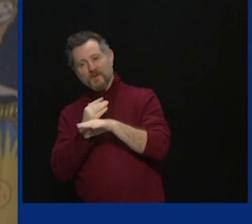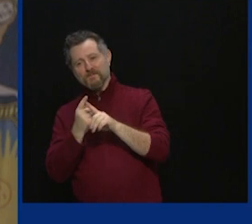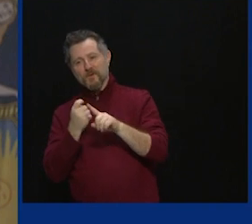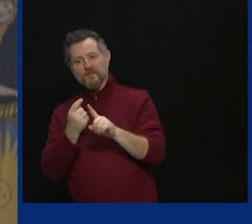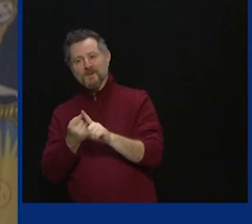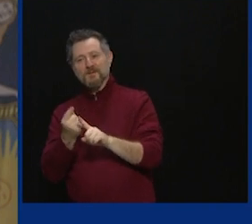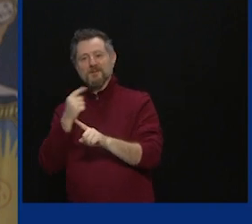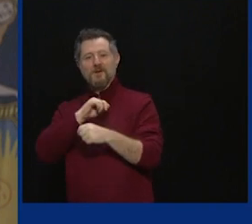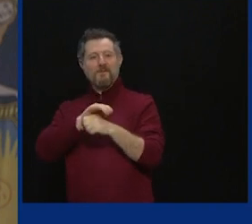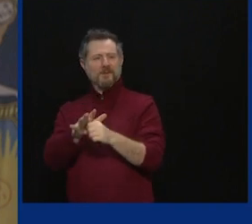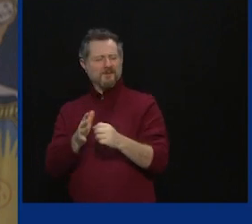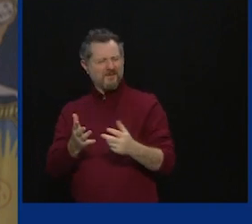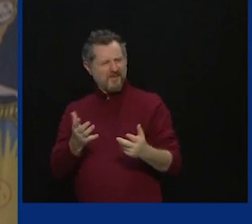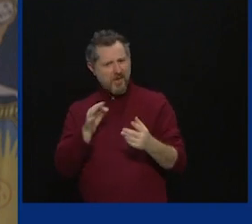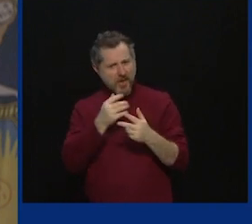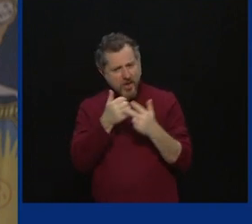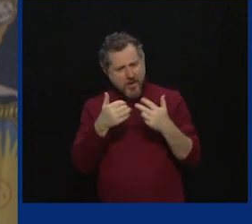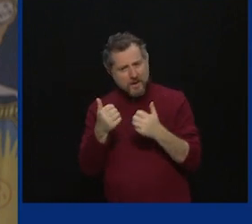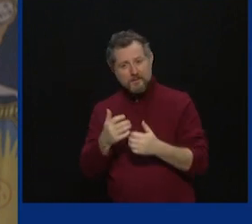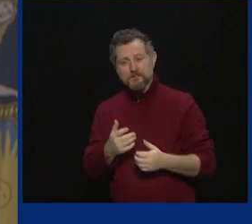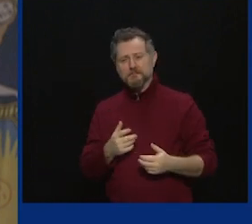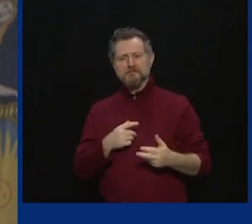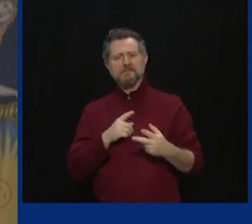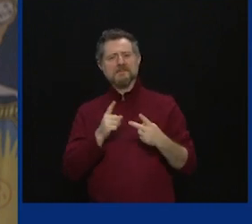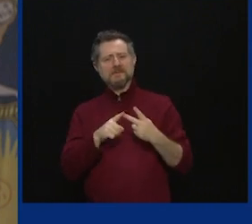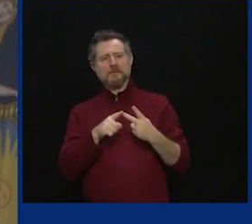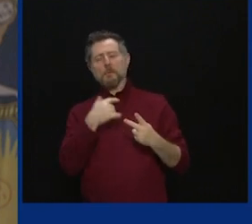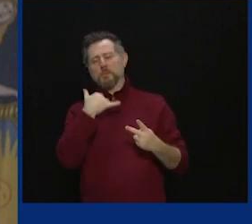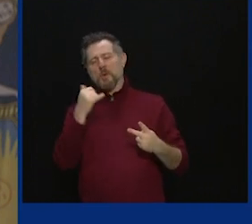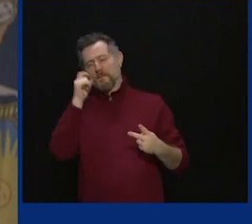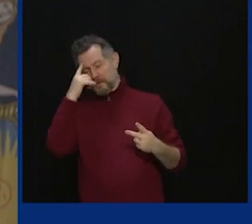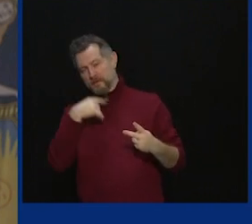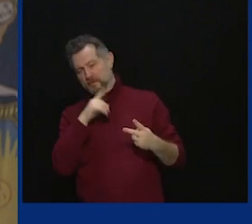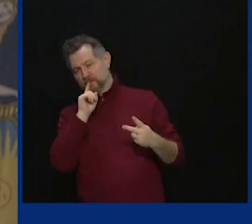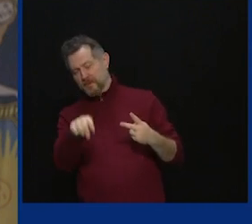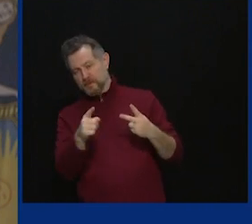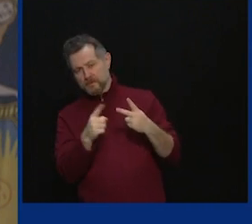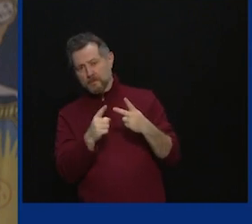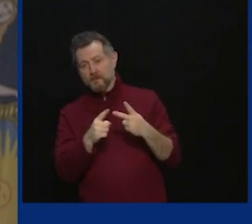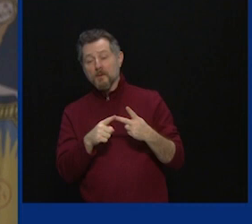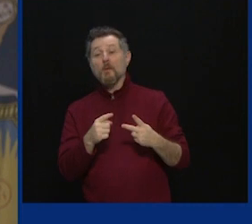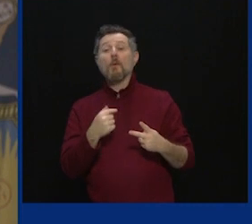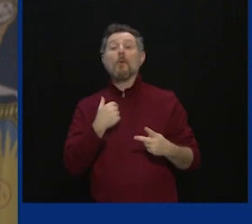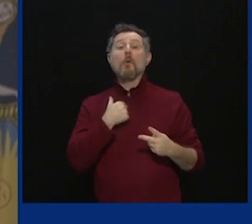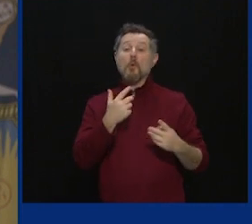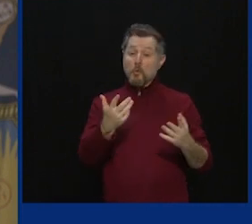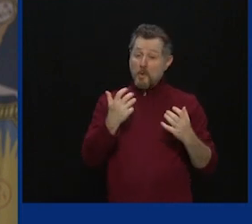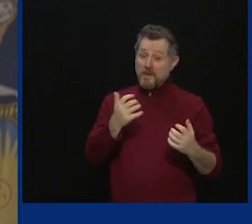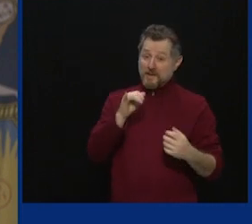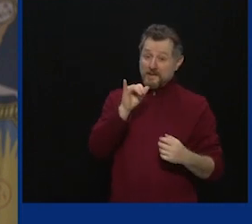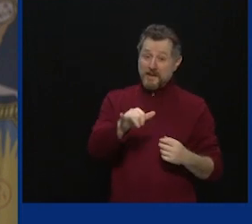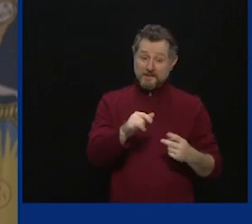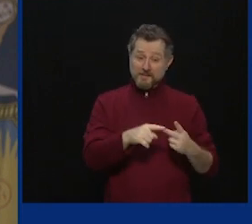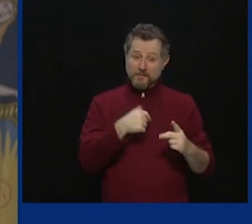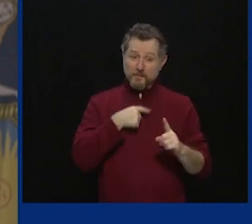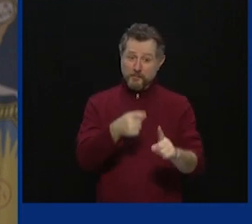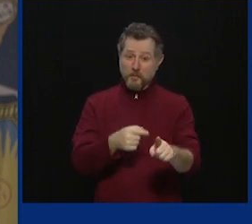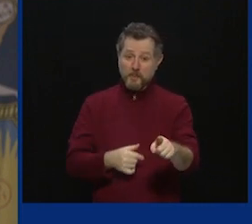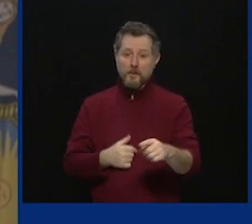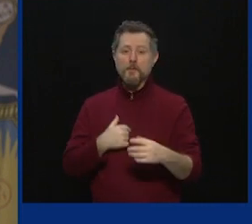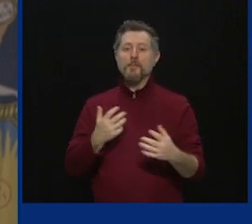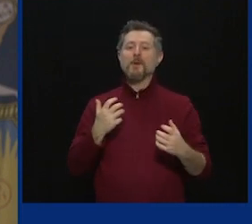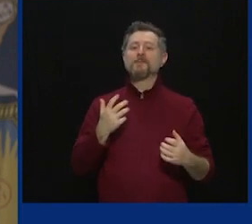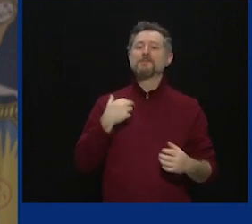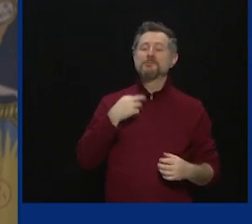We may get to that point, but I also want to be very rational in our approach and know that there are people, we still have 30%